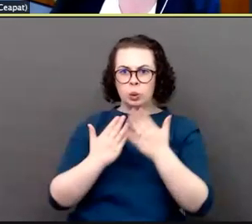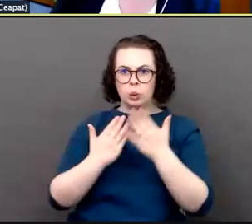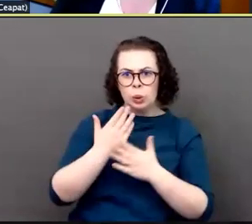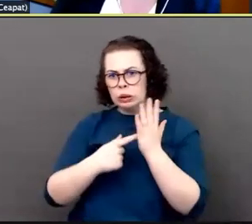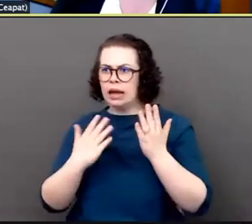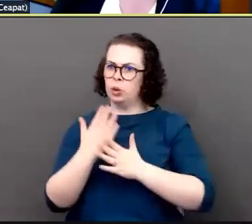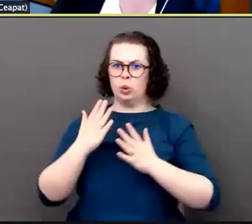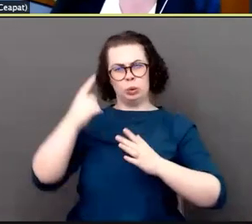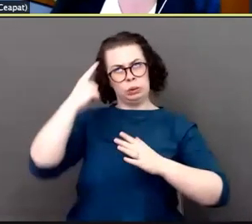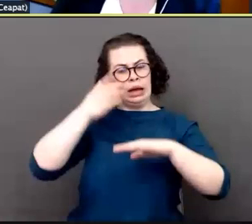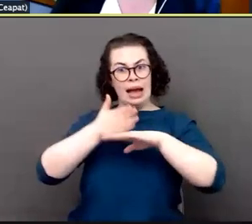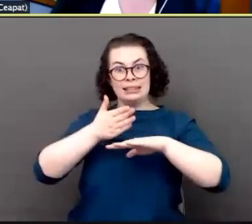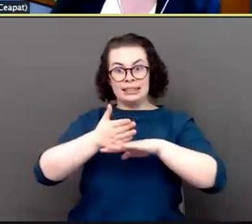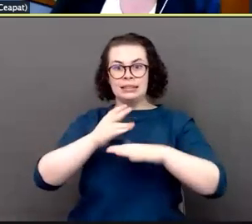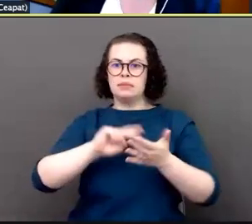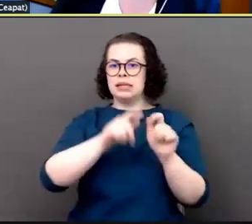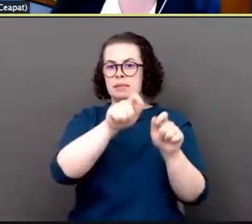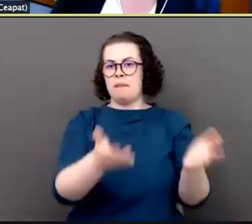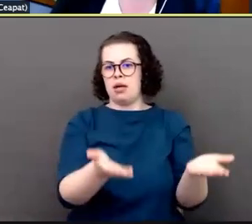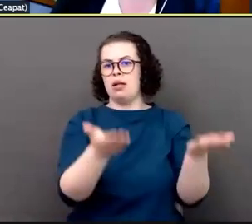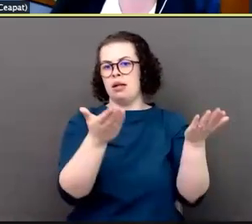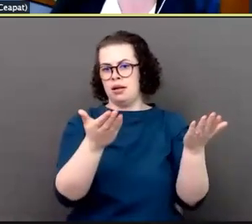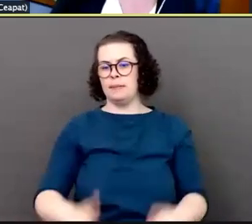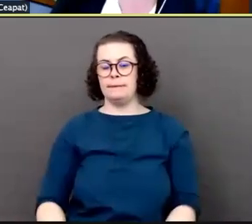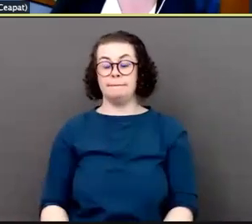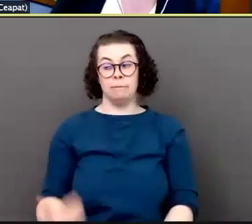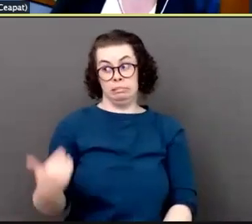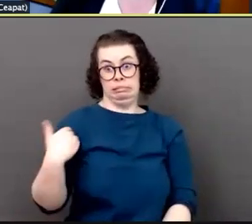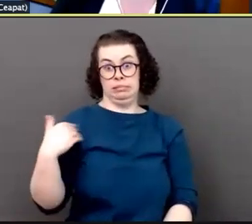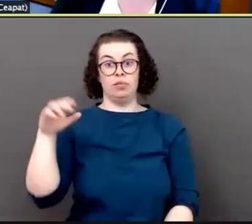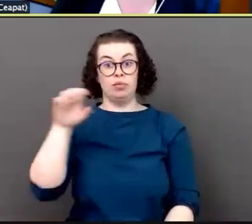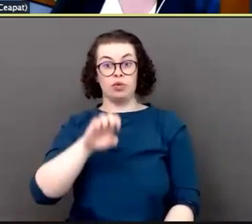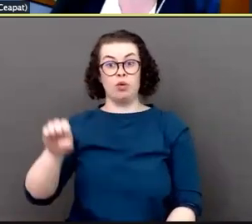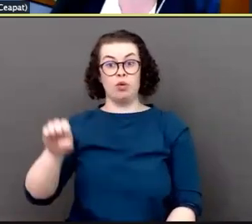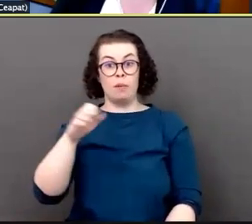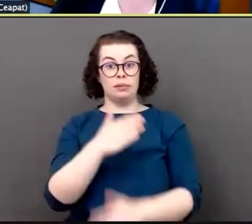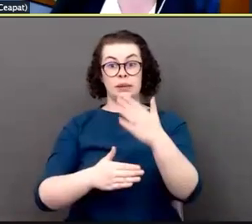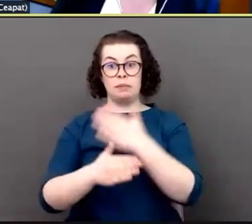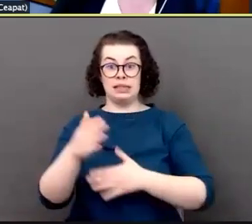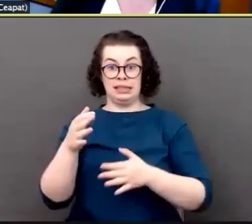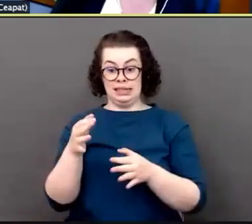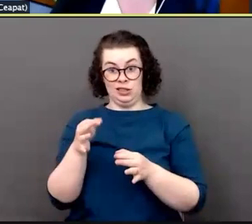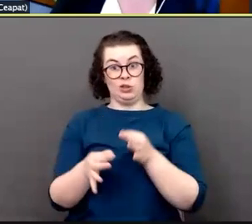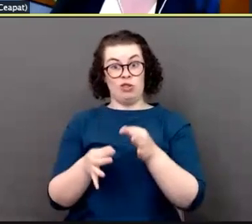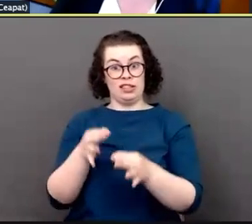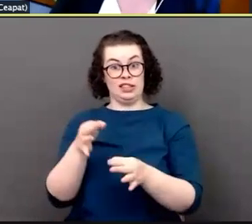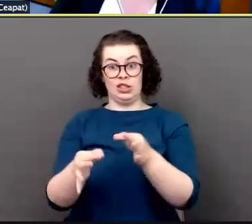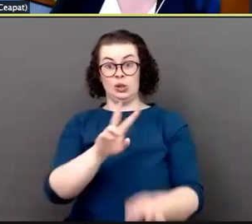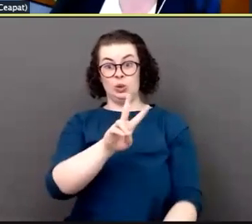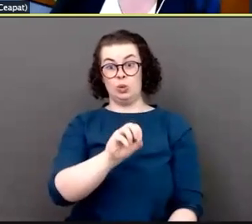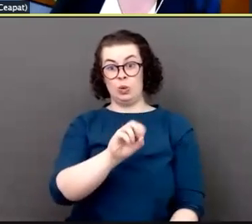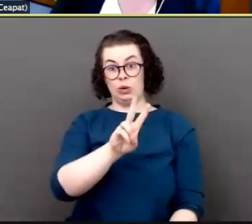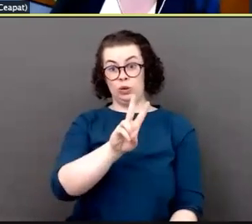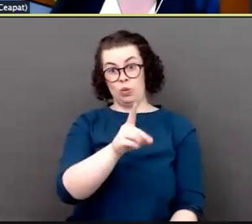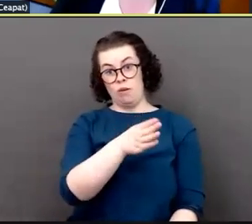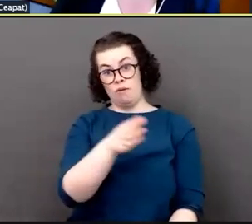recently published European Strategy on the Rights of Persons with Disabilities